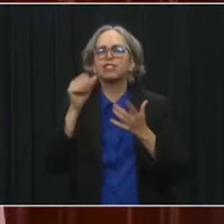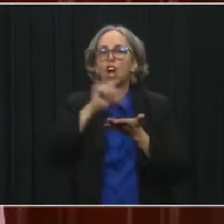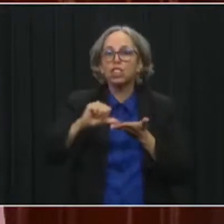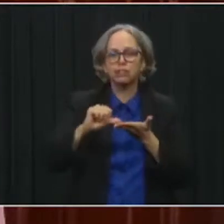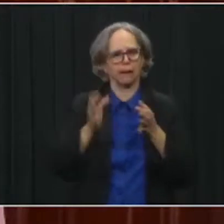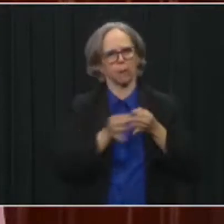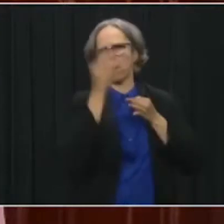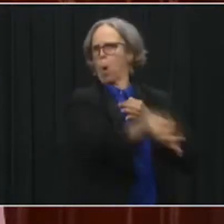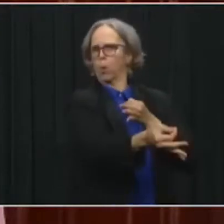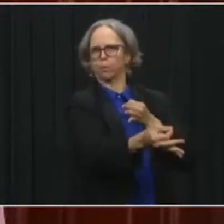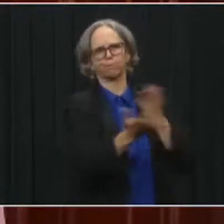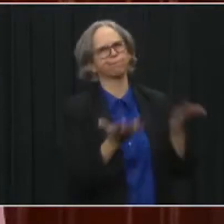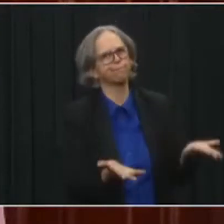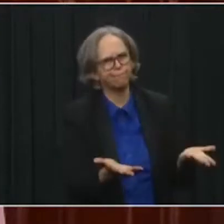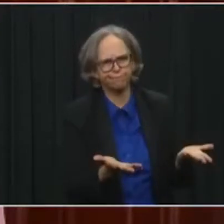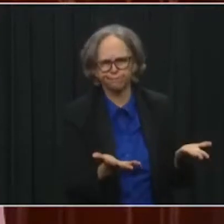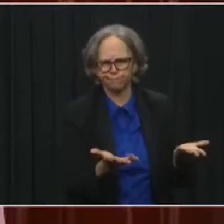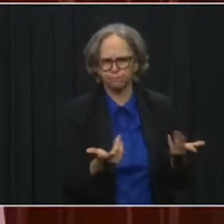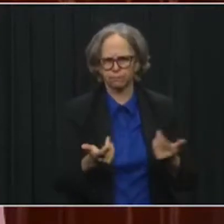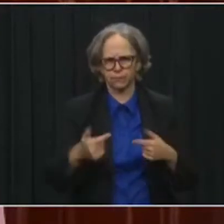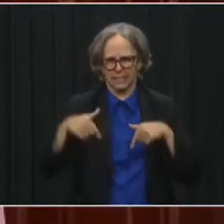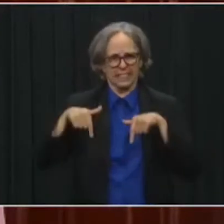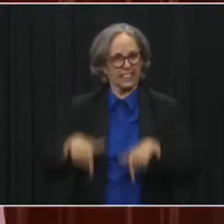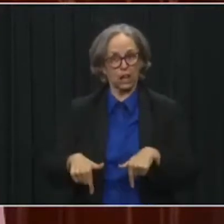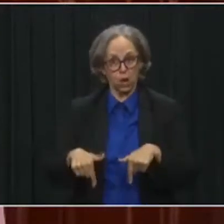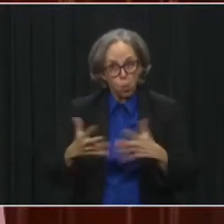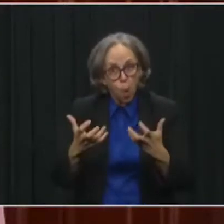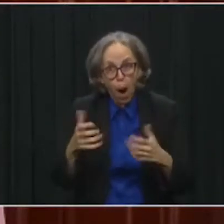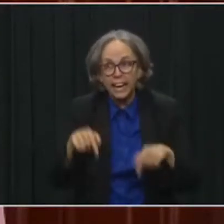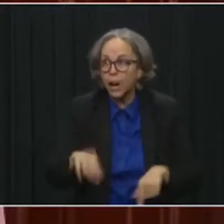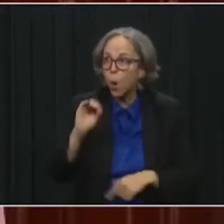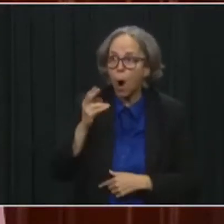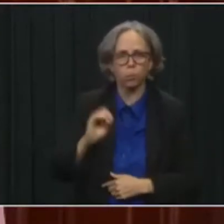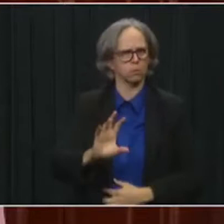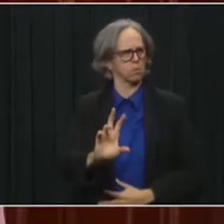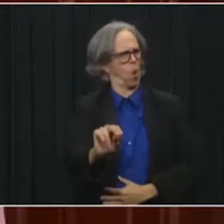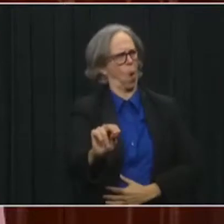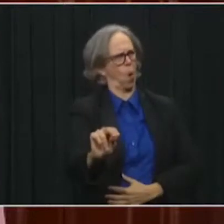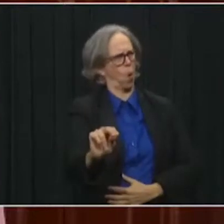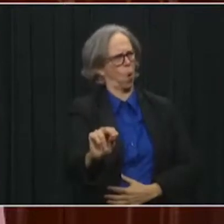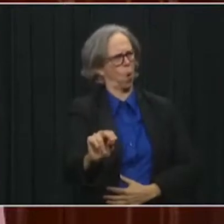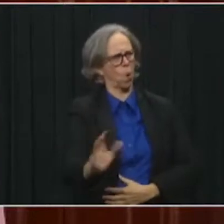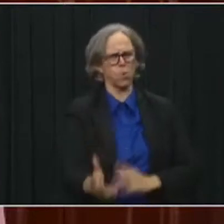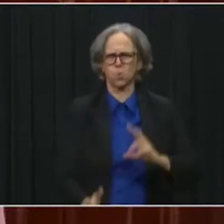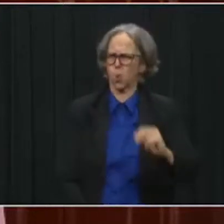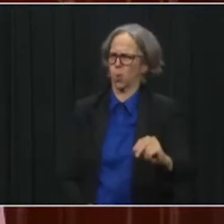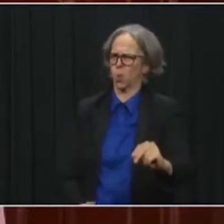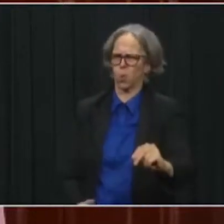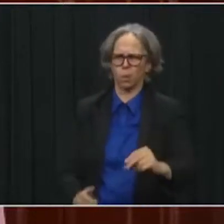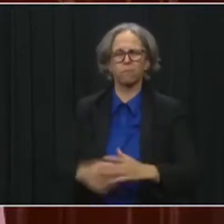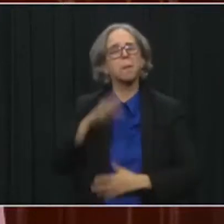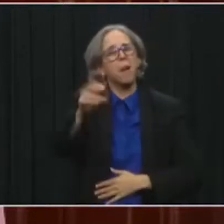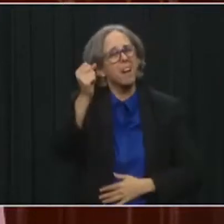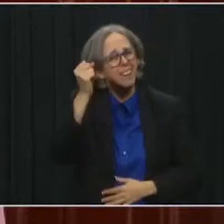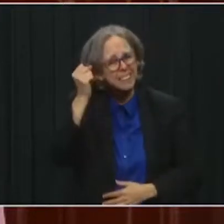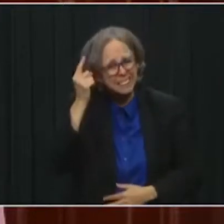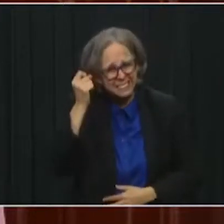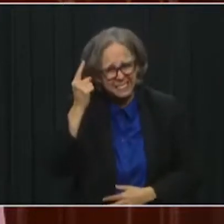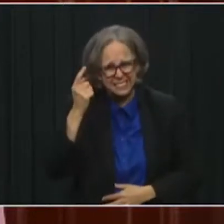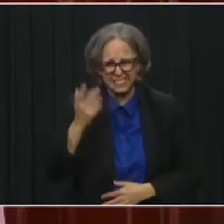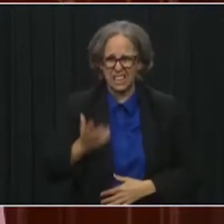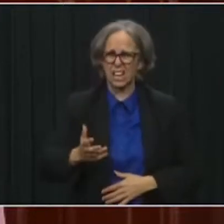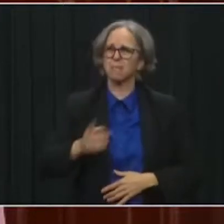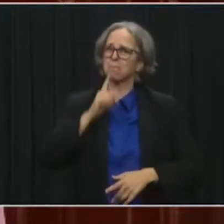here in Ohio. But as you mentioned earlier, Governor, we're seeing this upward trend in